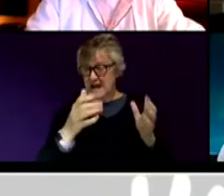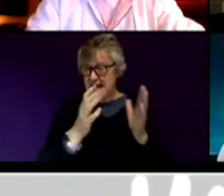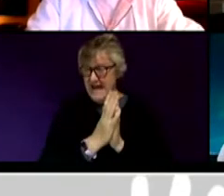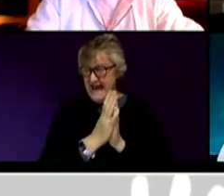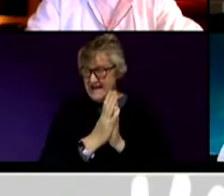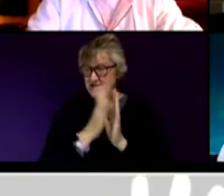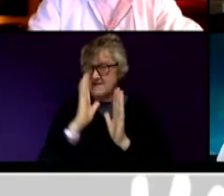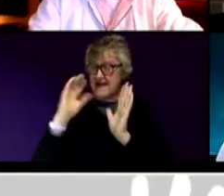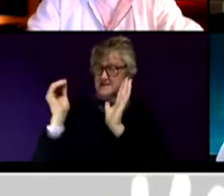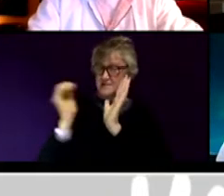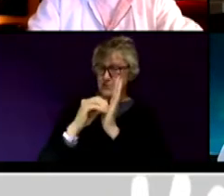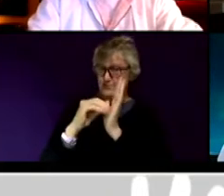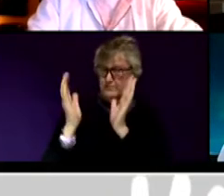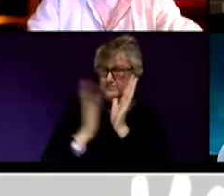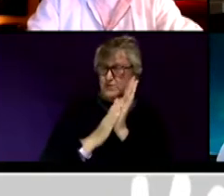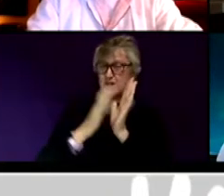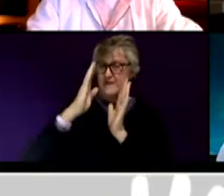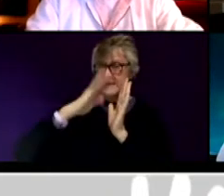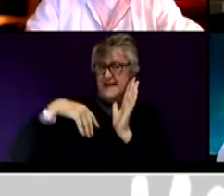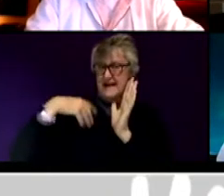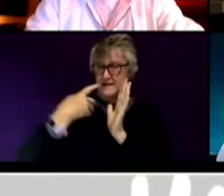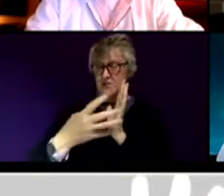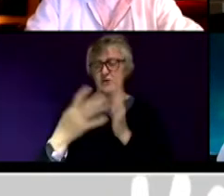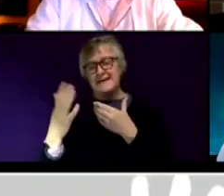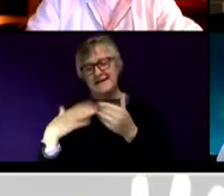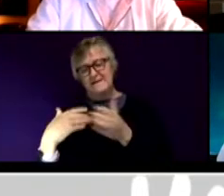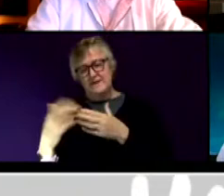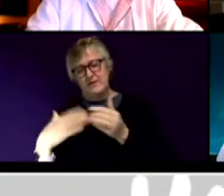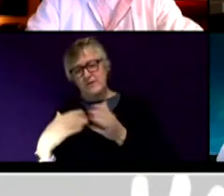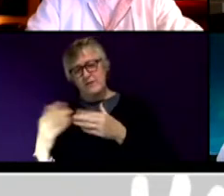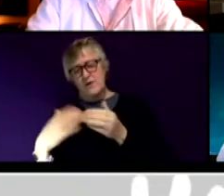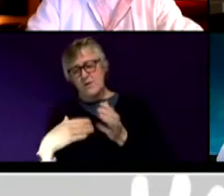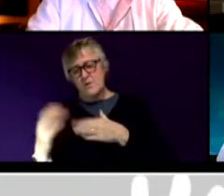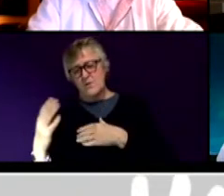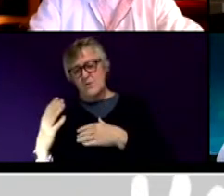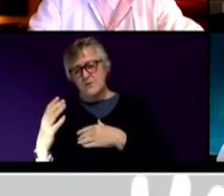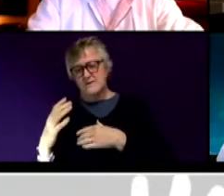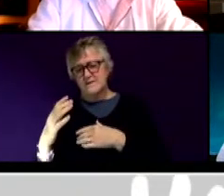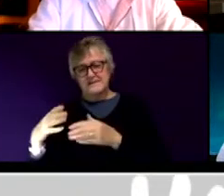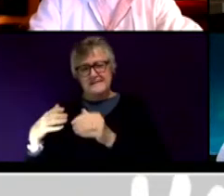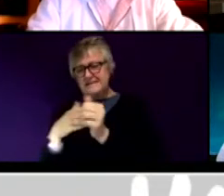the steering committee is gonna end up doing that ahead of time.